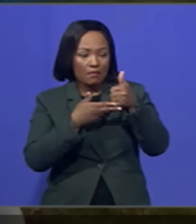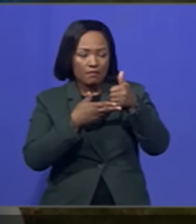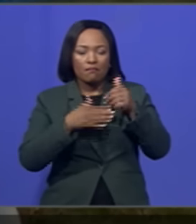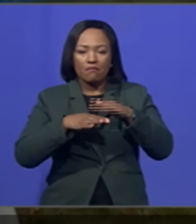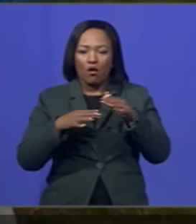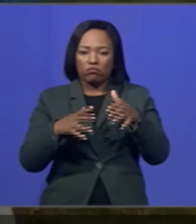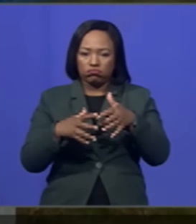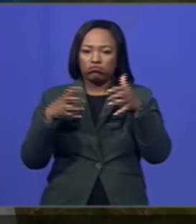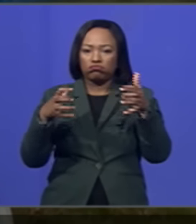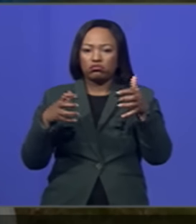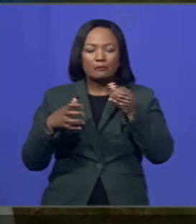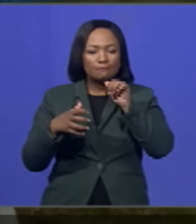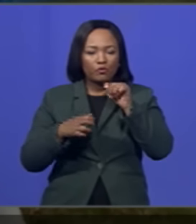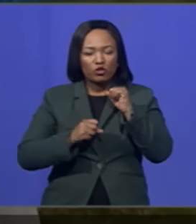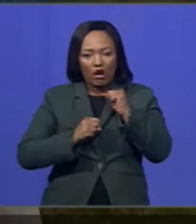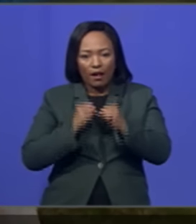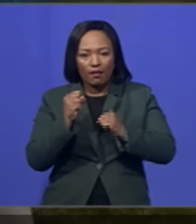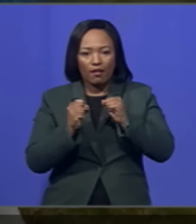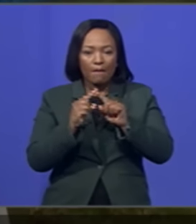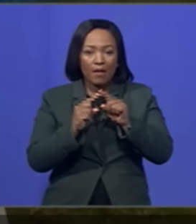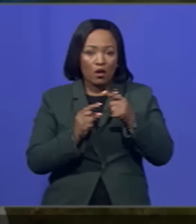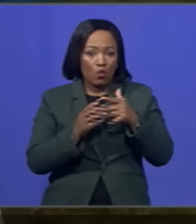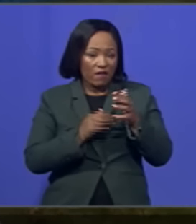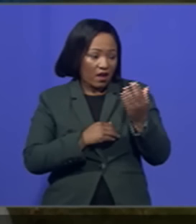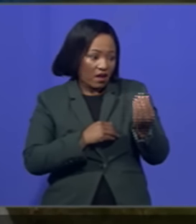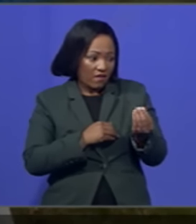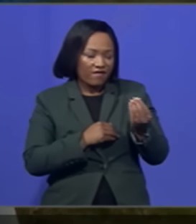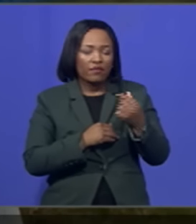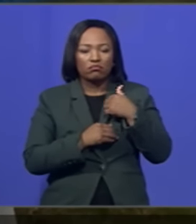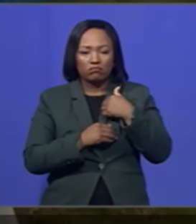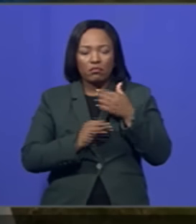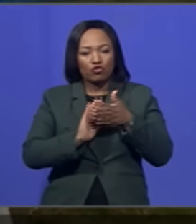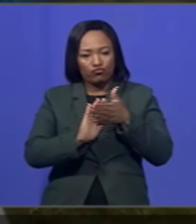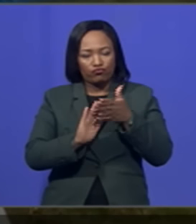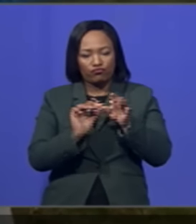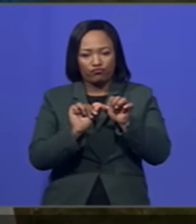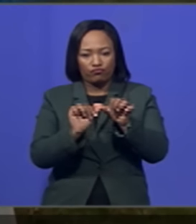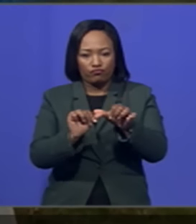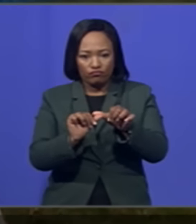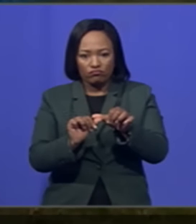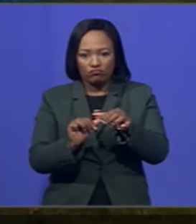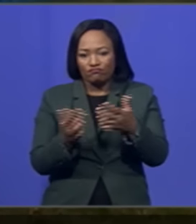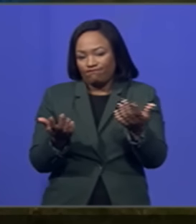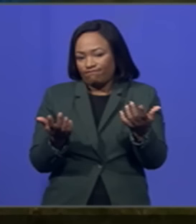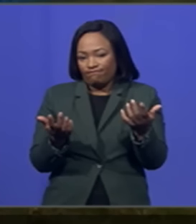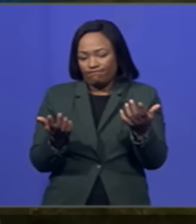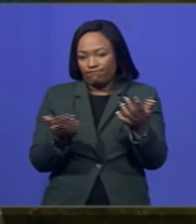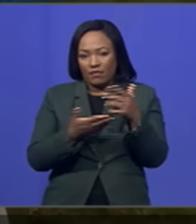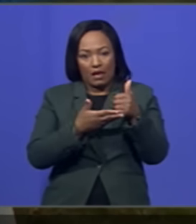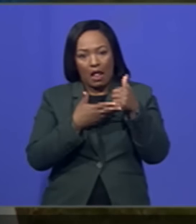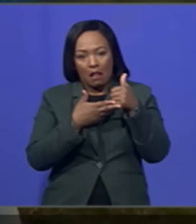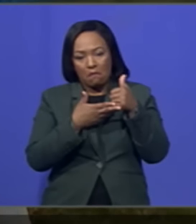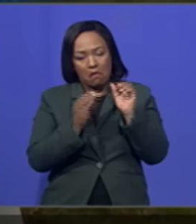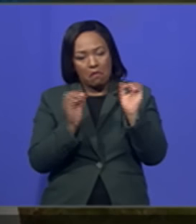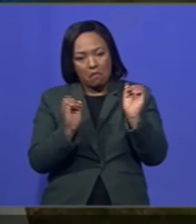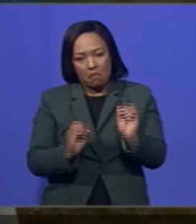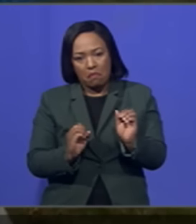are struggling. But with what we have, I managed to be where I am without the